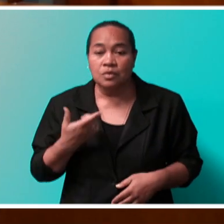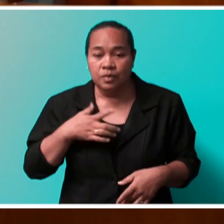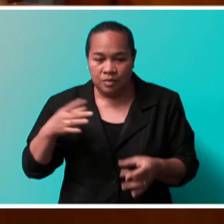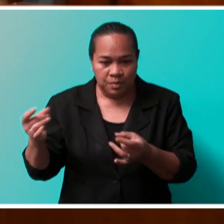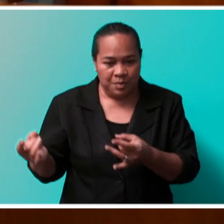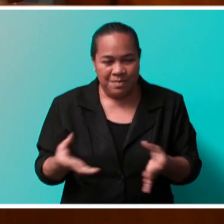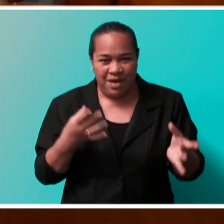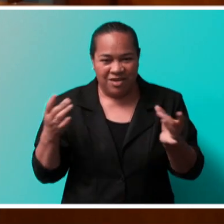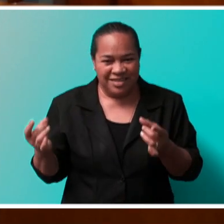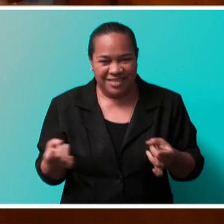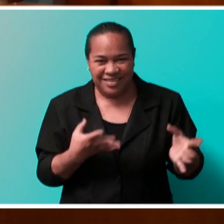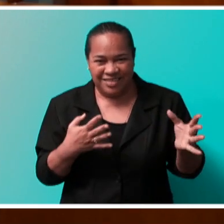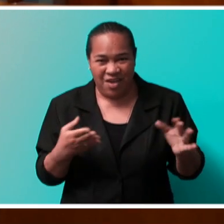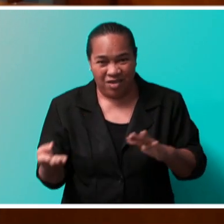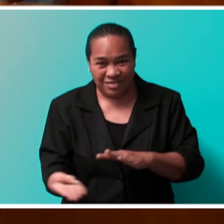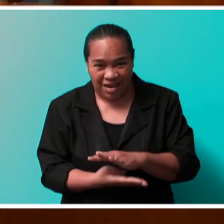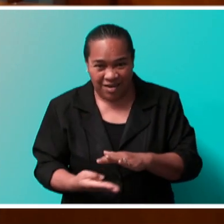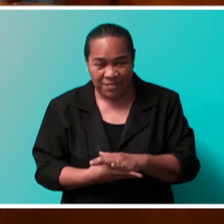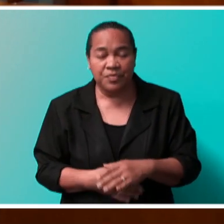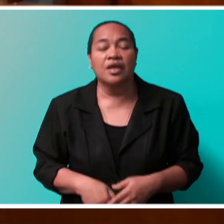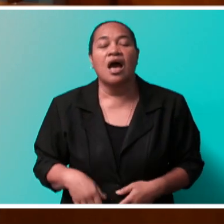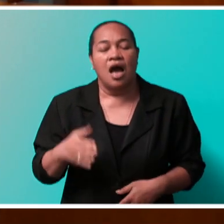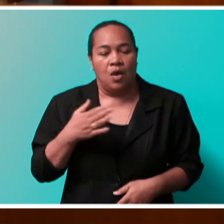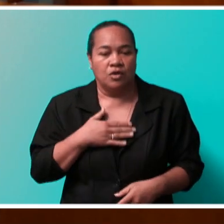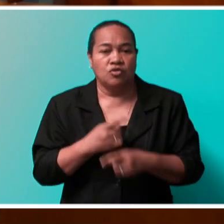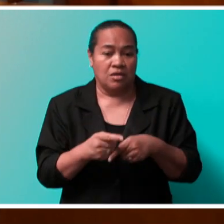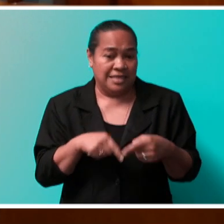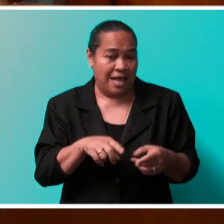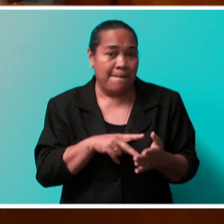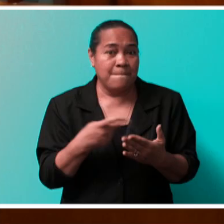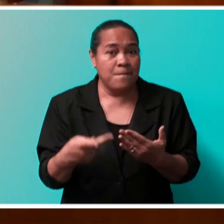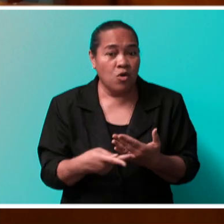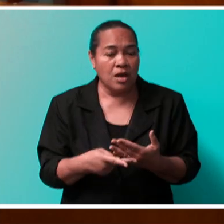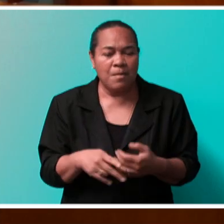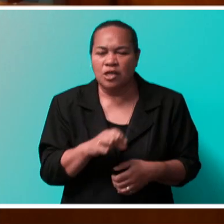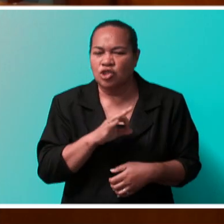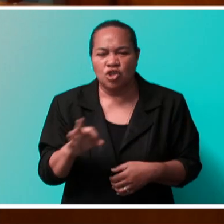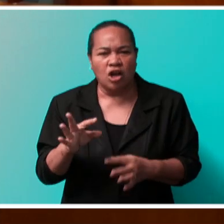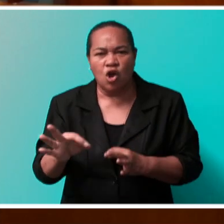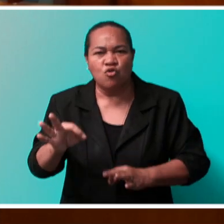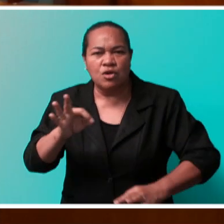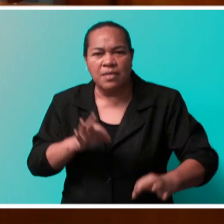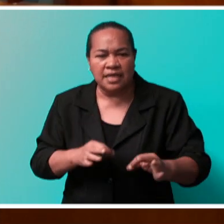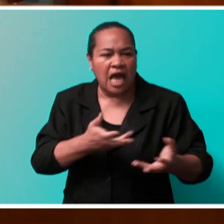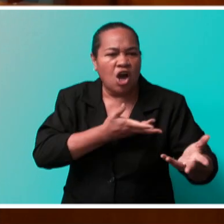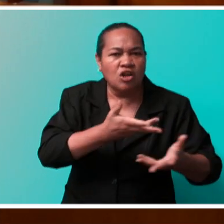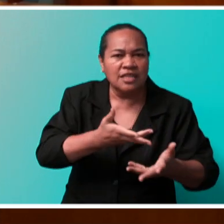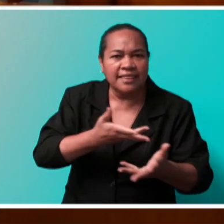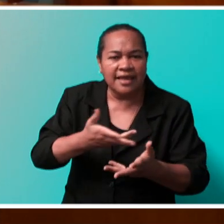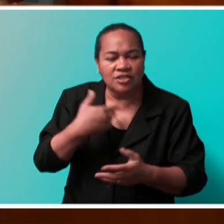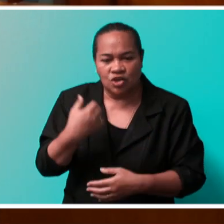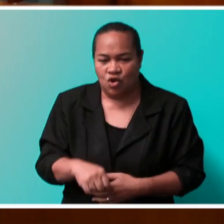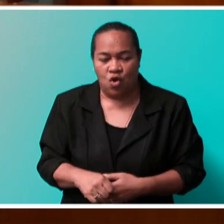initiative. I wish to highlight that the program does not replace consultation.